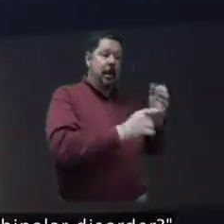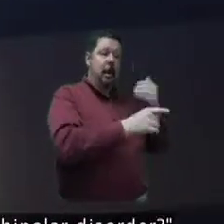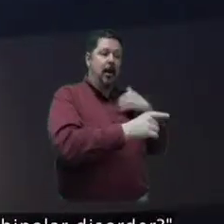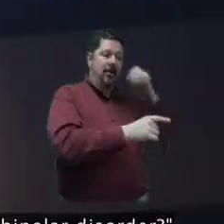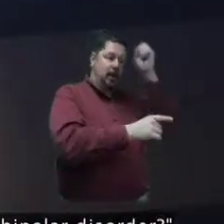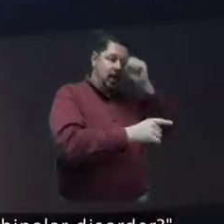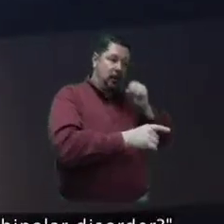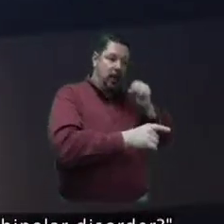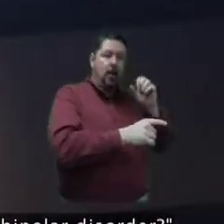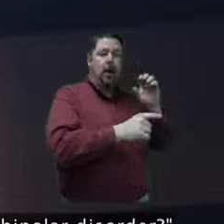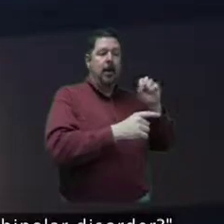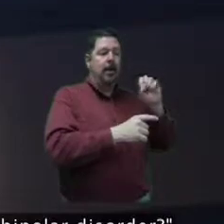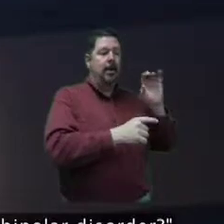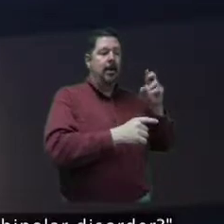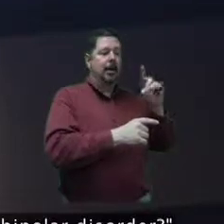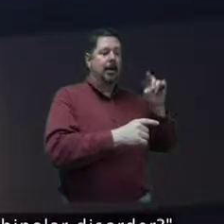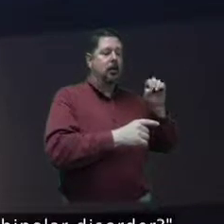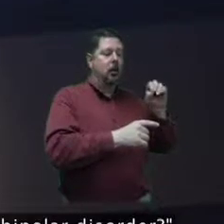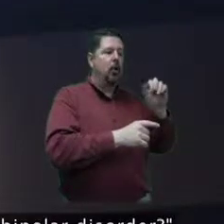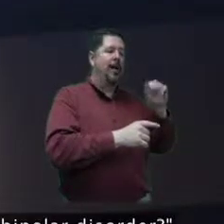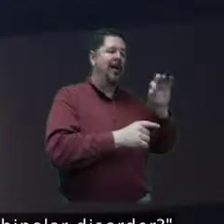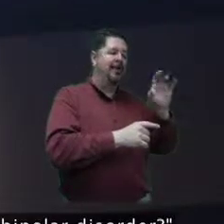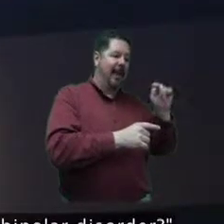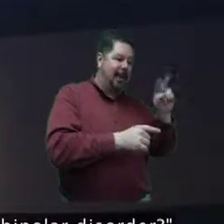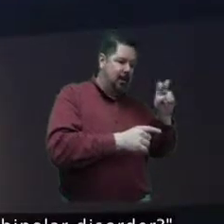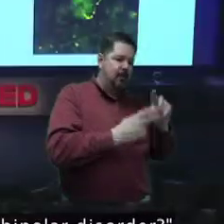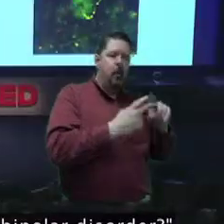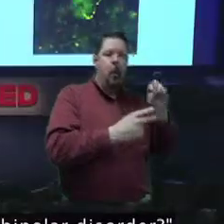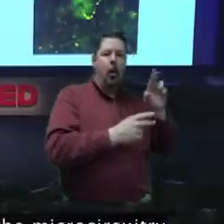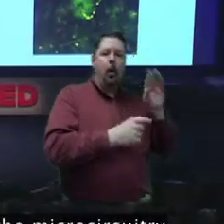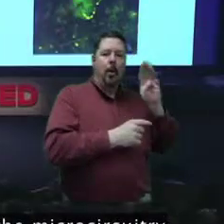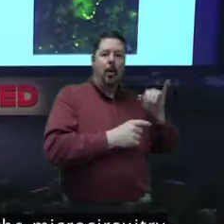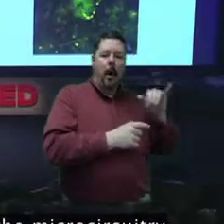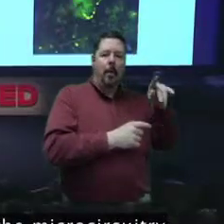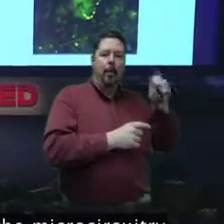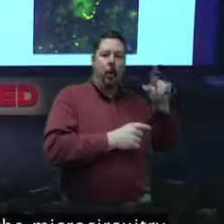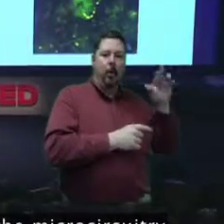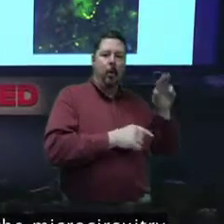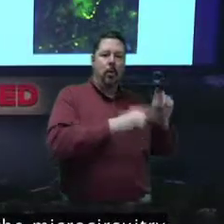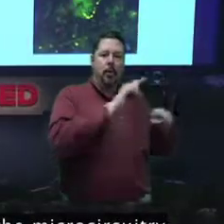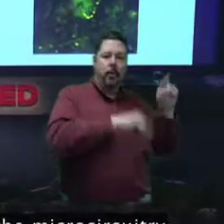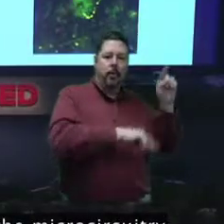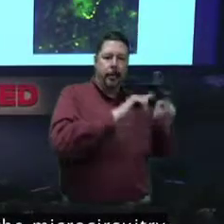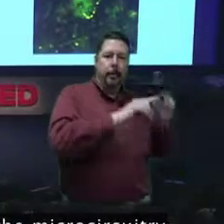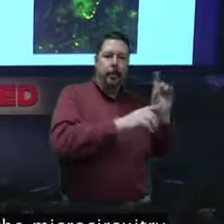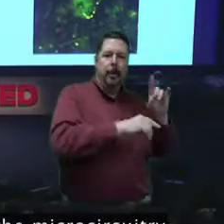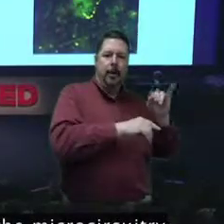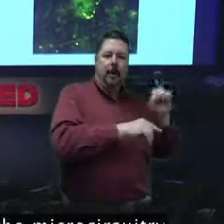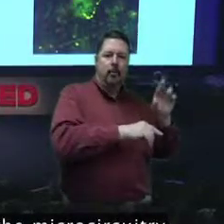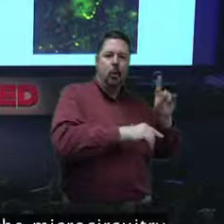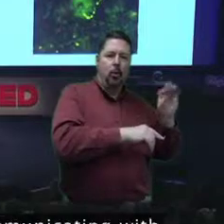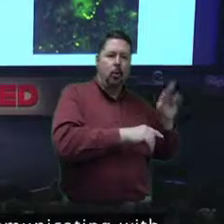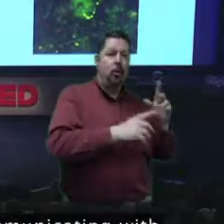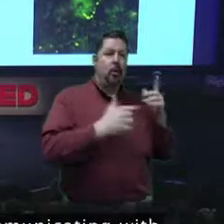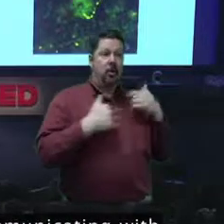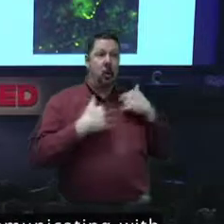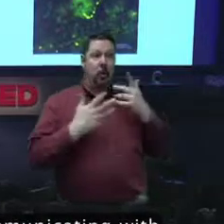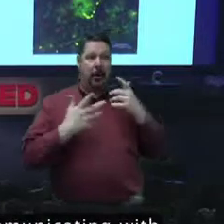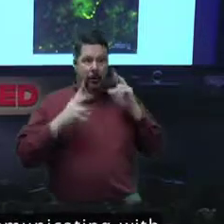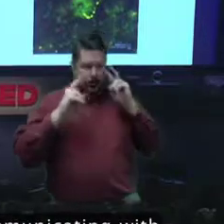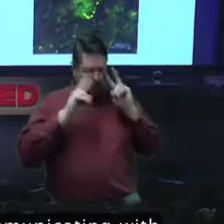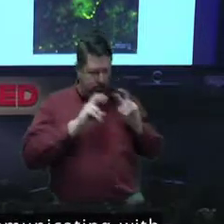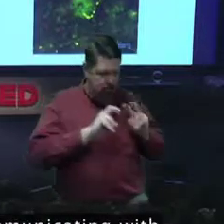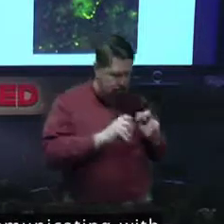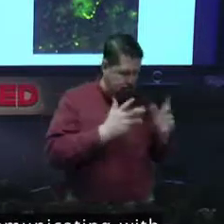schizophrenia, schizoaffective, or bipolar disorder? So we were essentially mapping the microcircuitry of